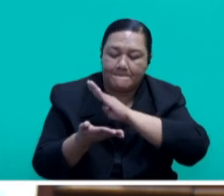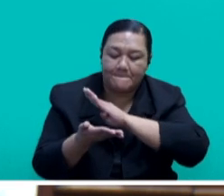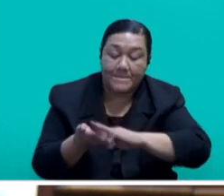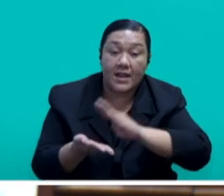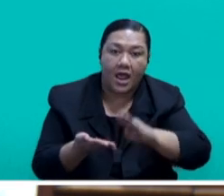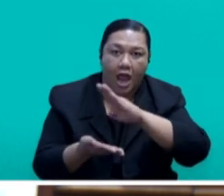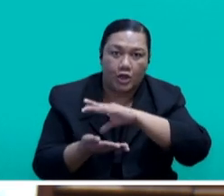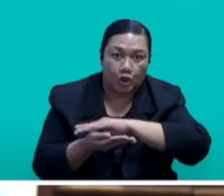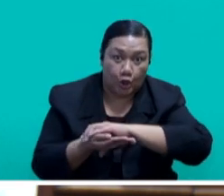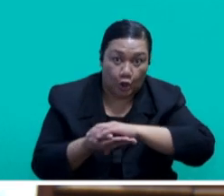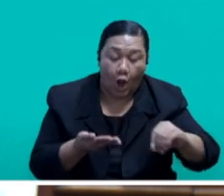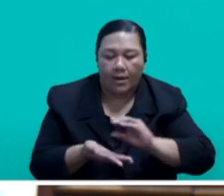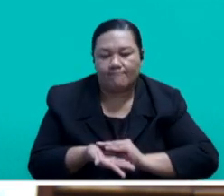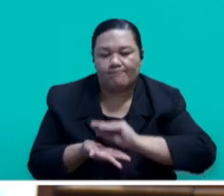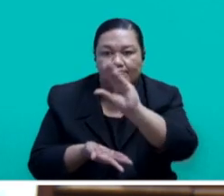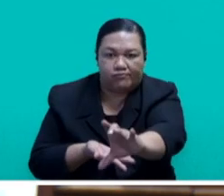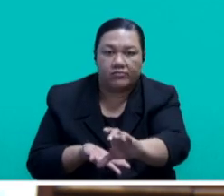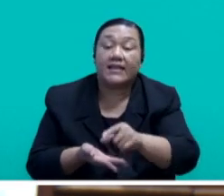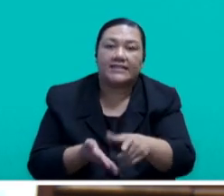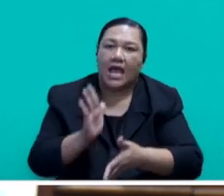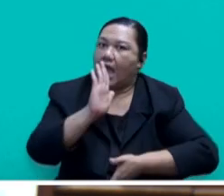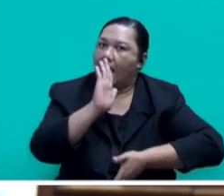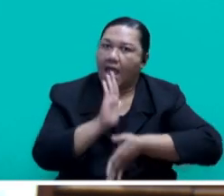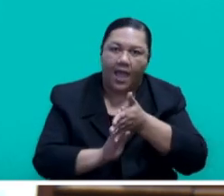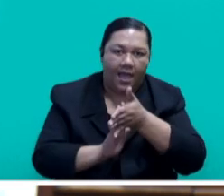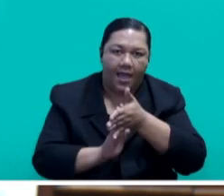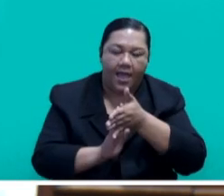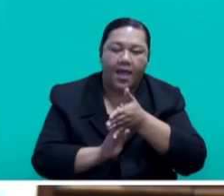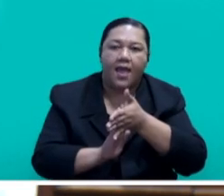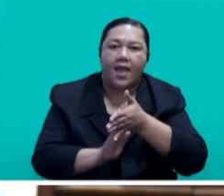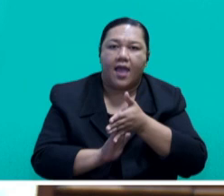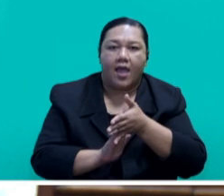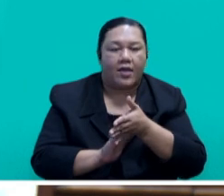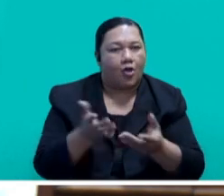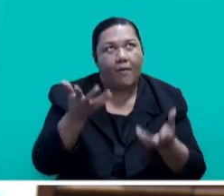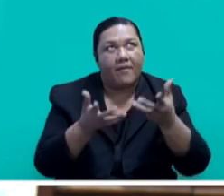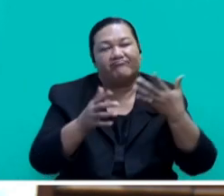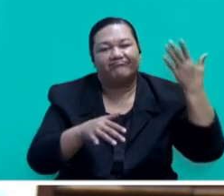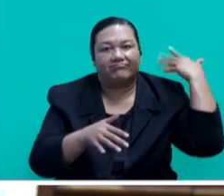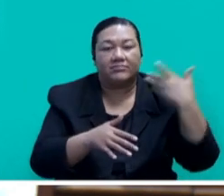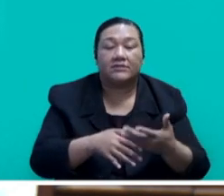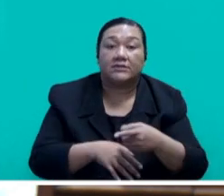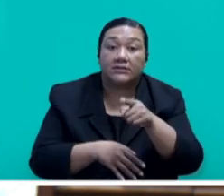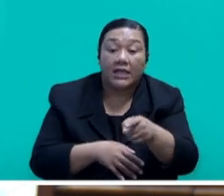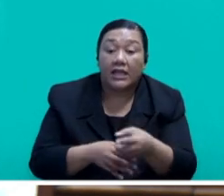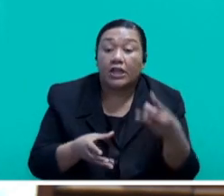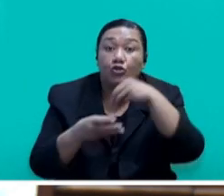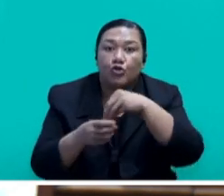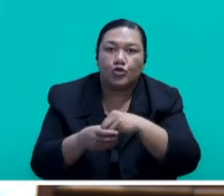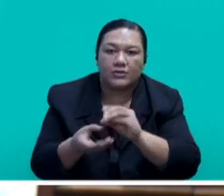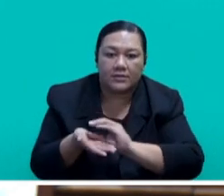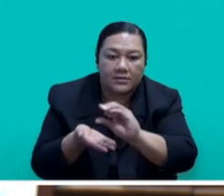This is historically the highest allocation ever. The allocation includes grants, salaries, and